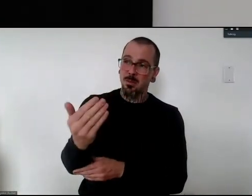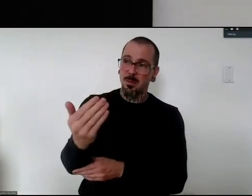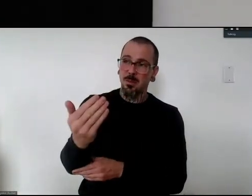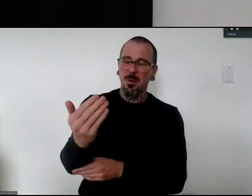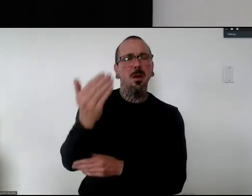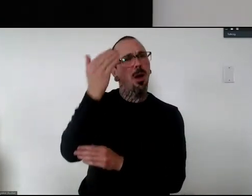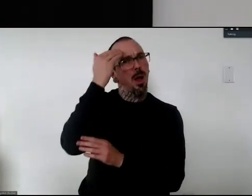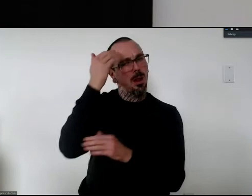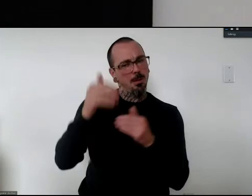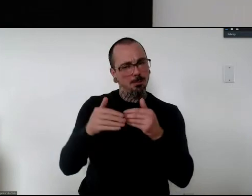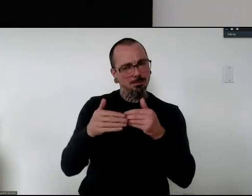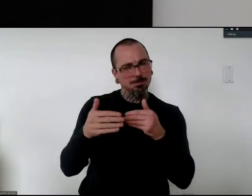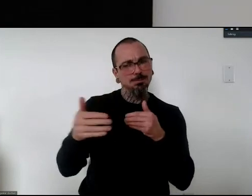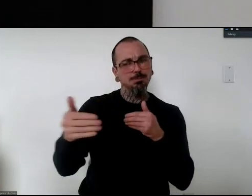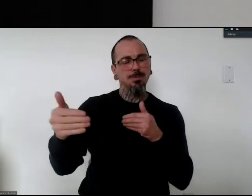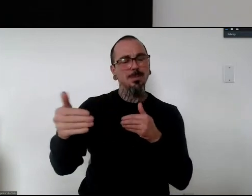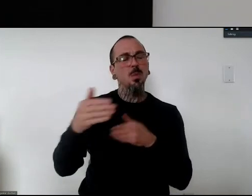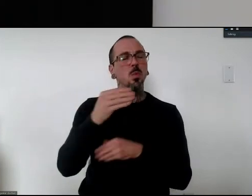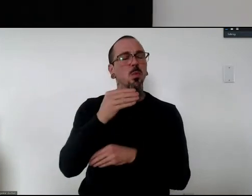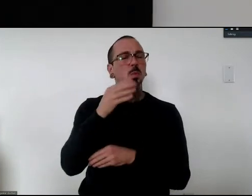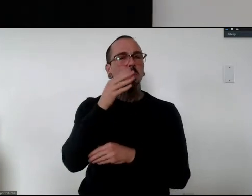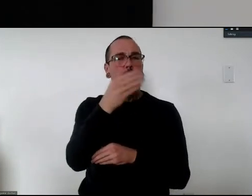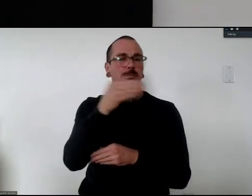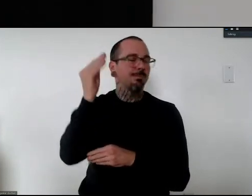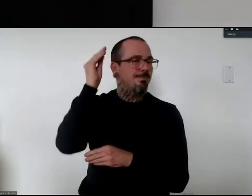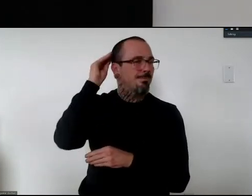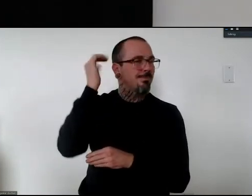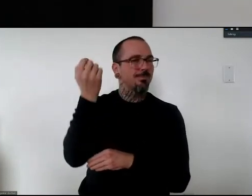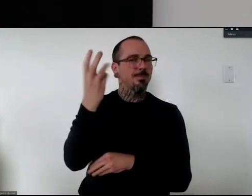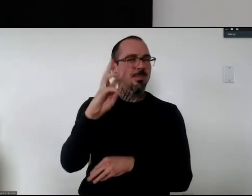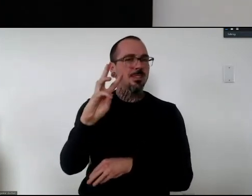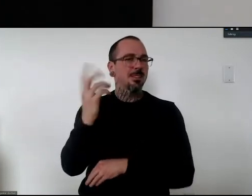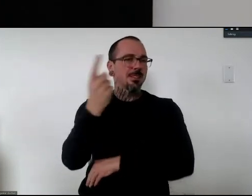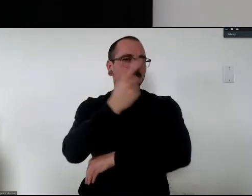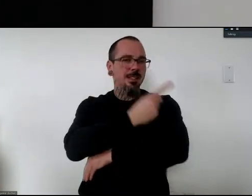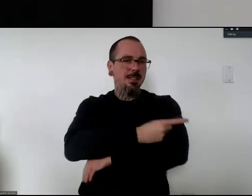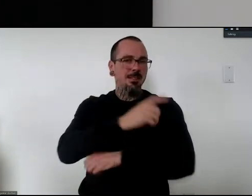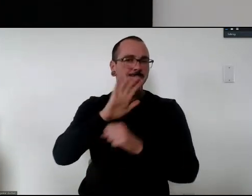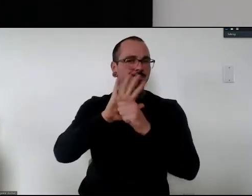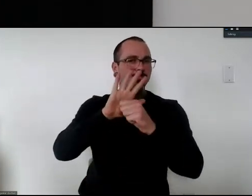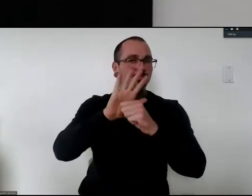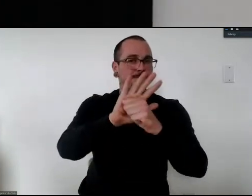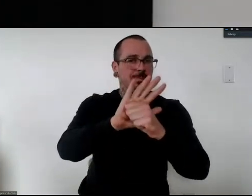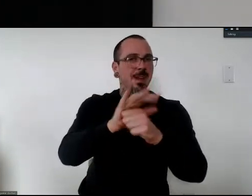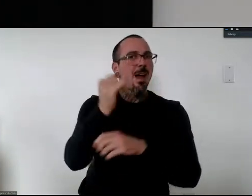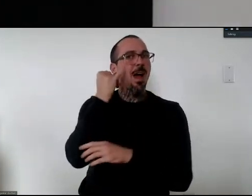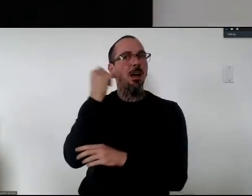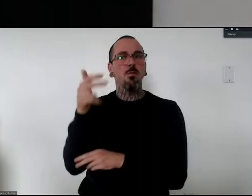activism and look to the purple ribbon as you drive past. Thank you.